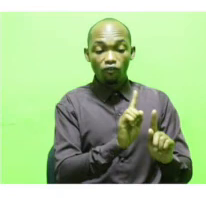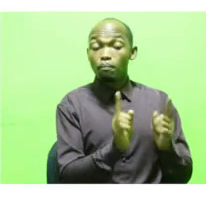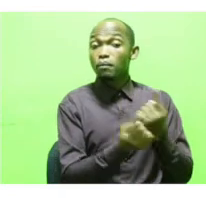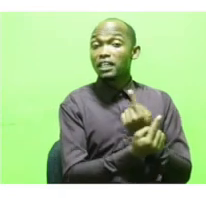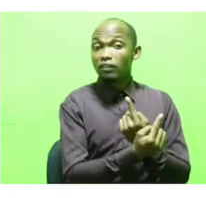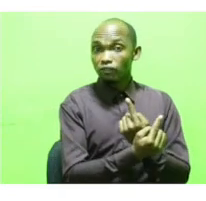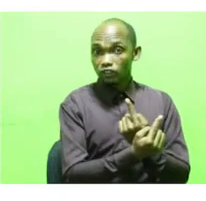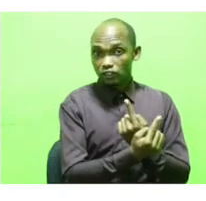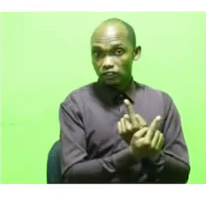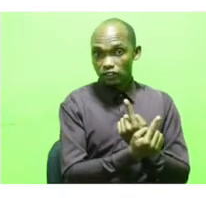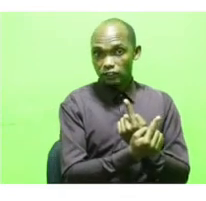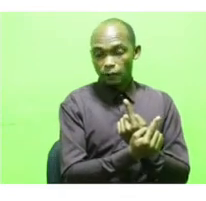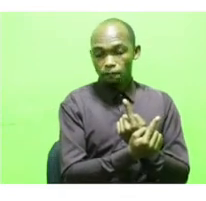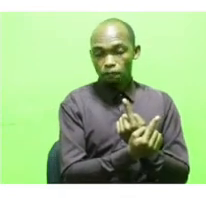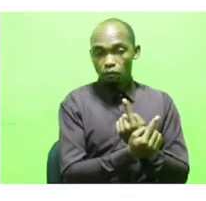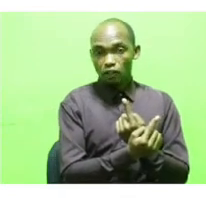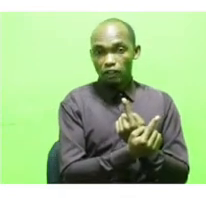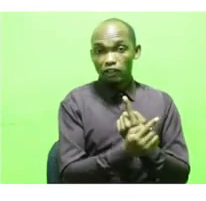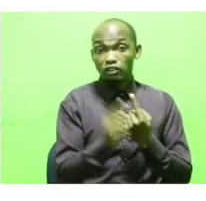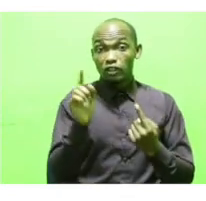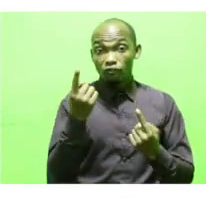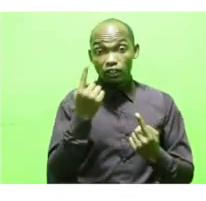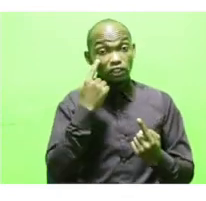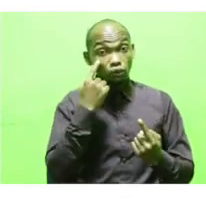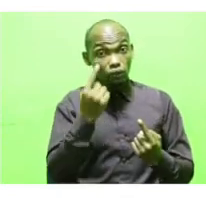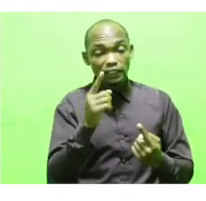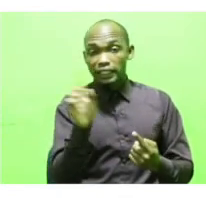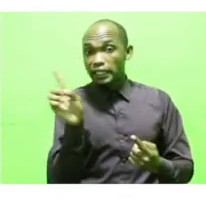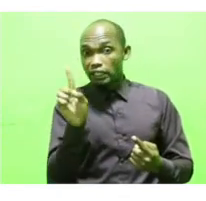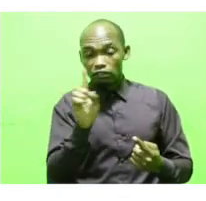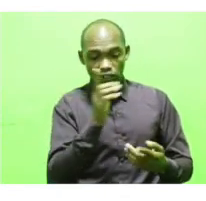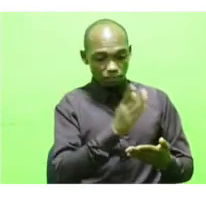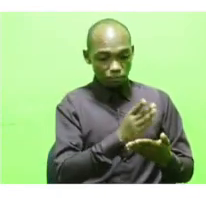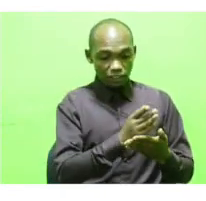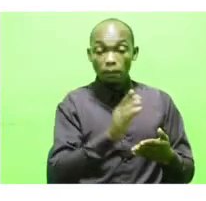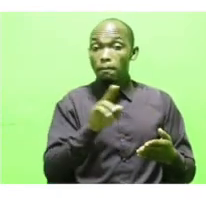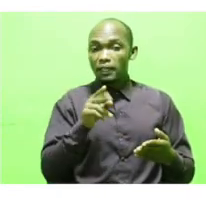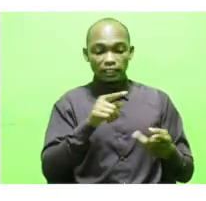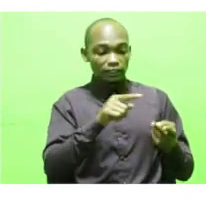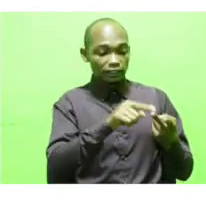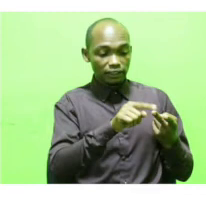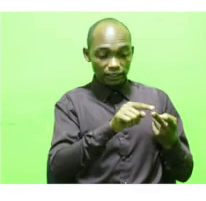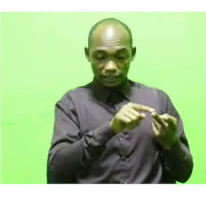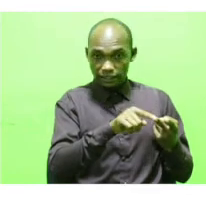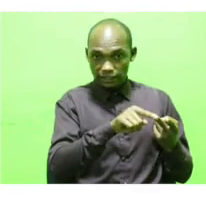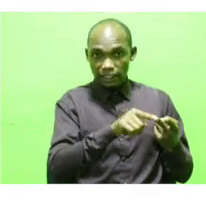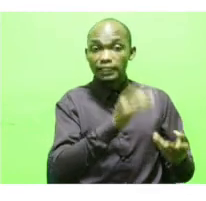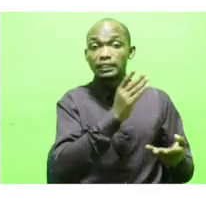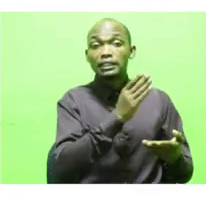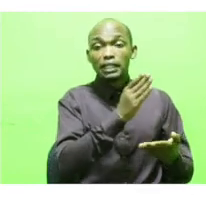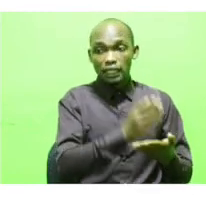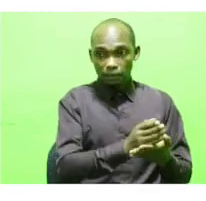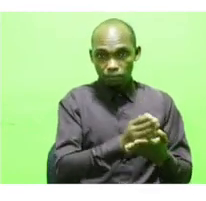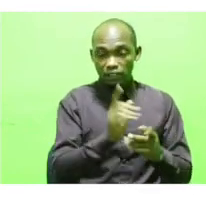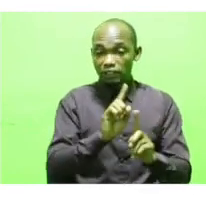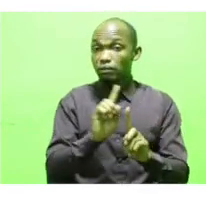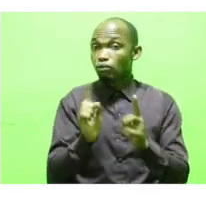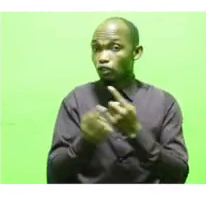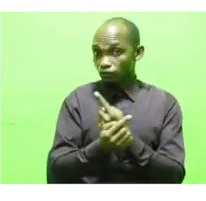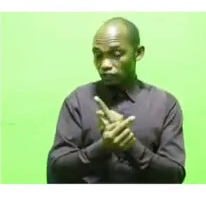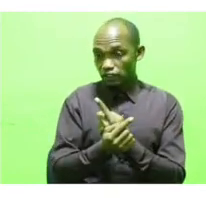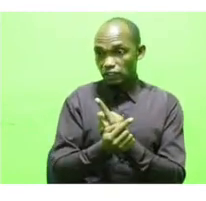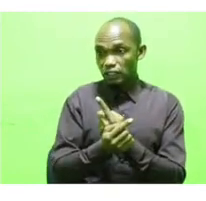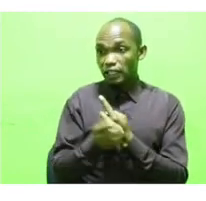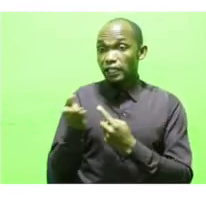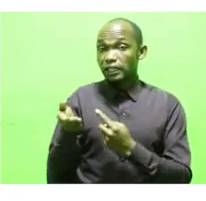opposite of incomplete metamorphosis. So a complete metamorphosis is nothing but a growth process in